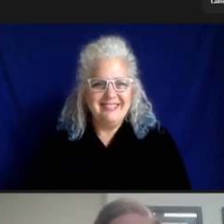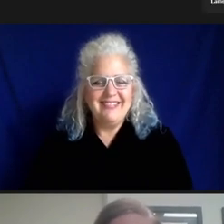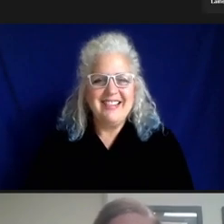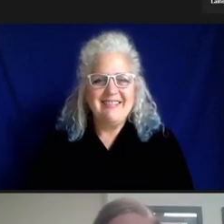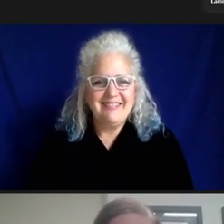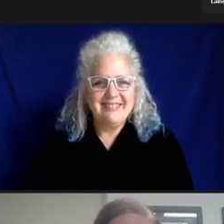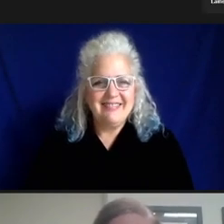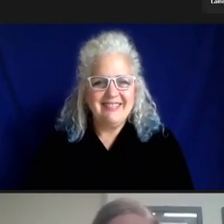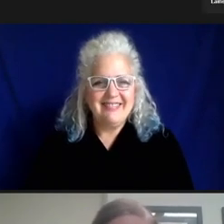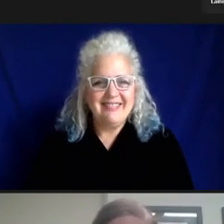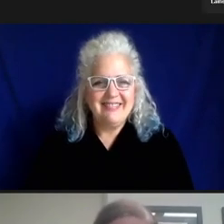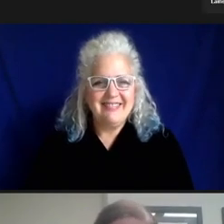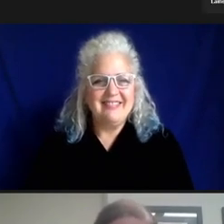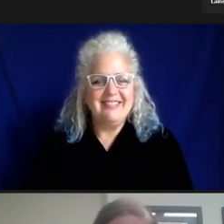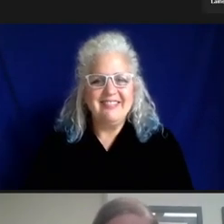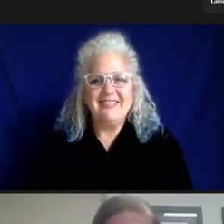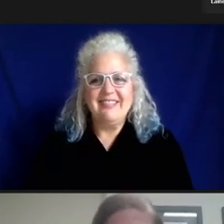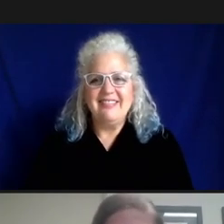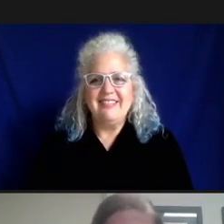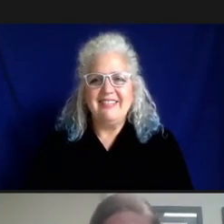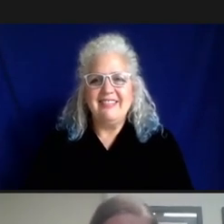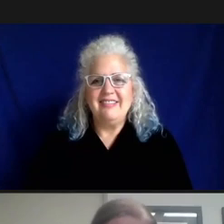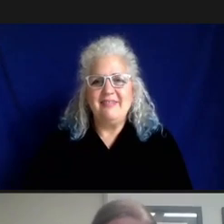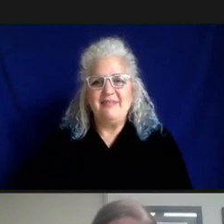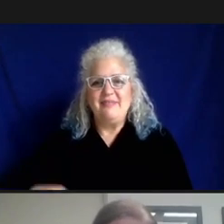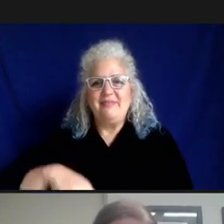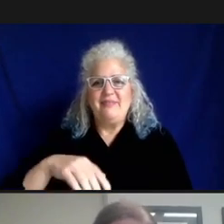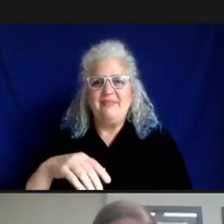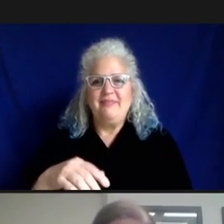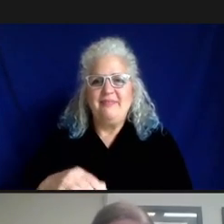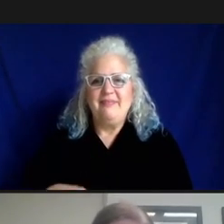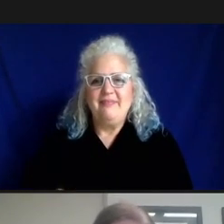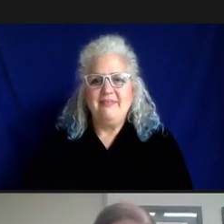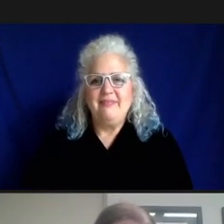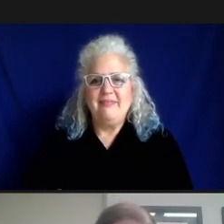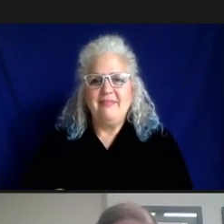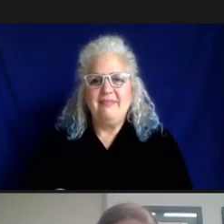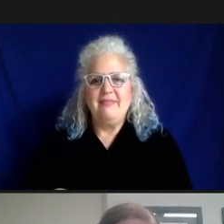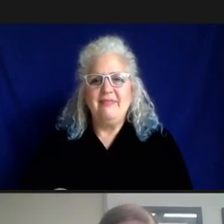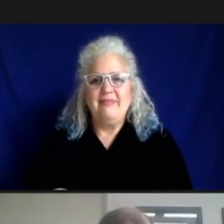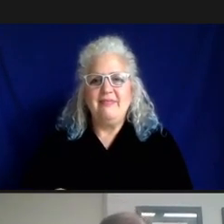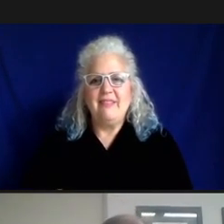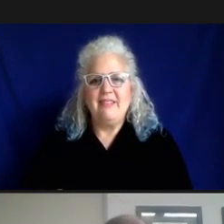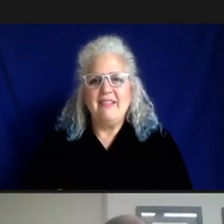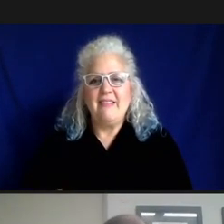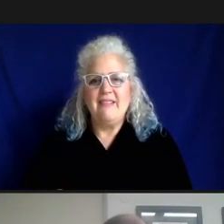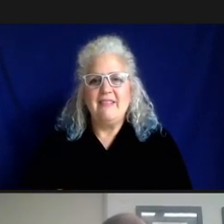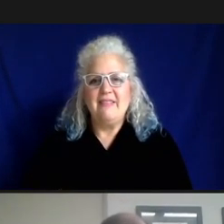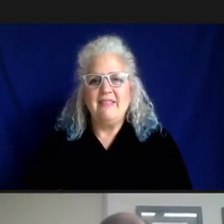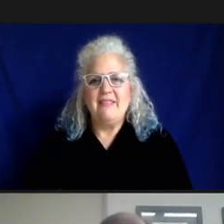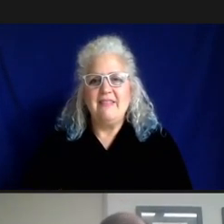And we're live. Go ahead, Peter. Ready for you. Hey, everybody.